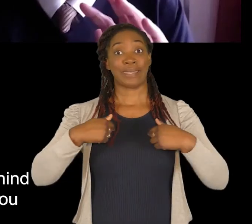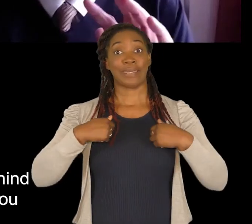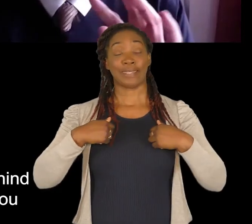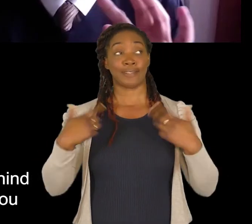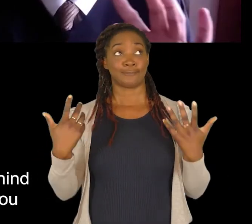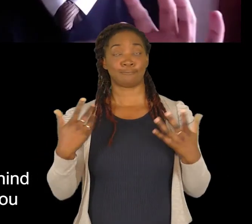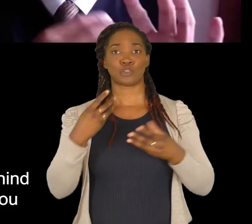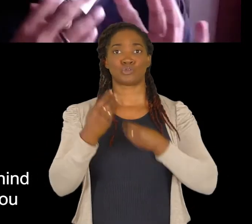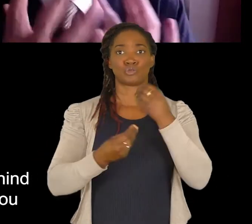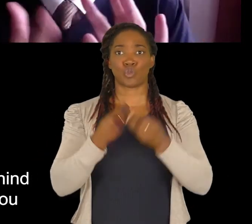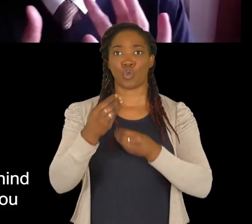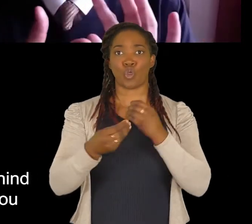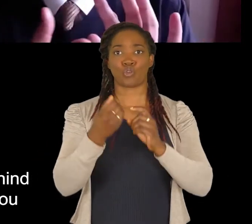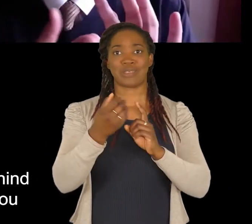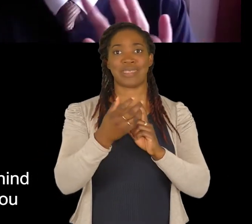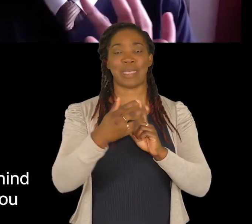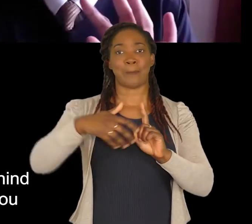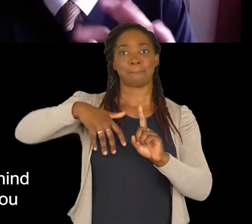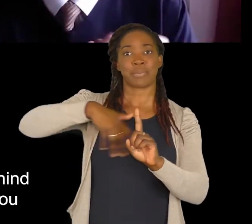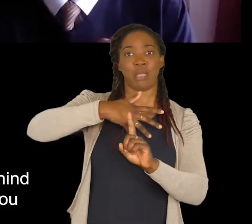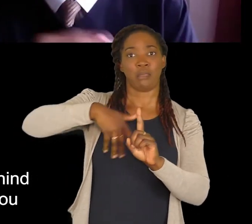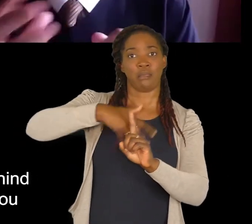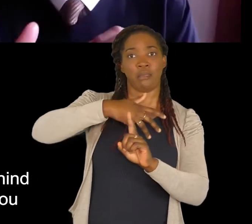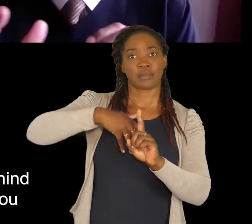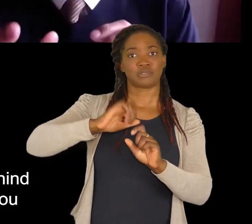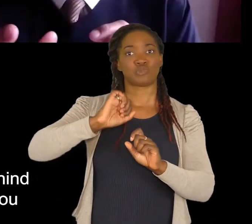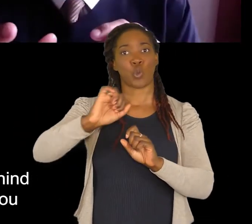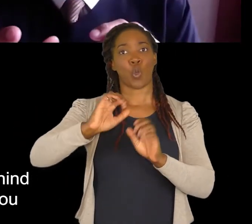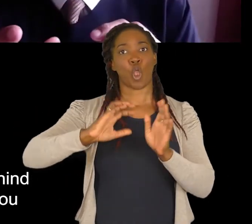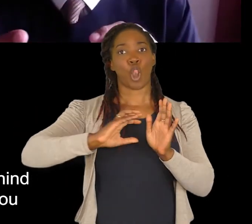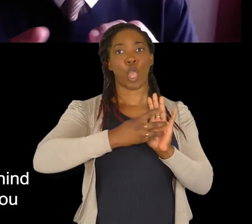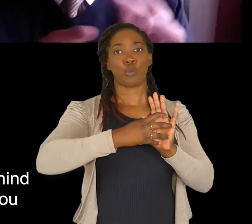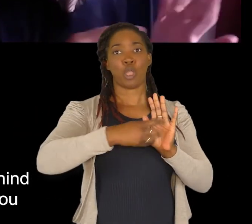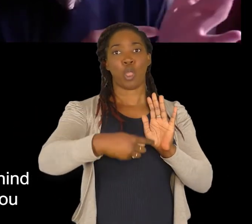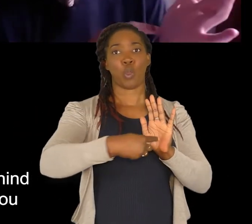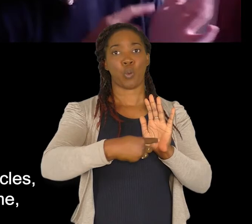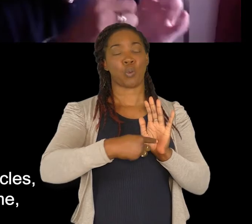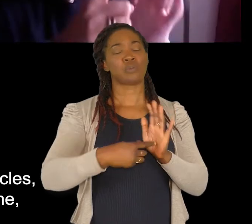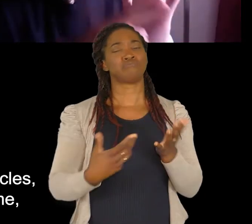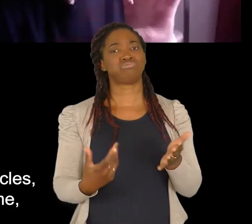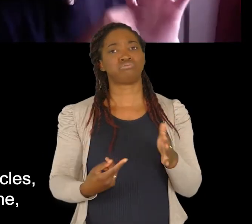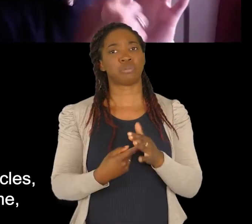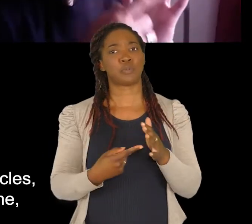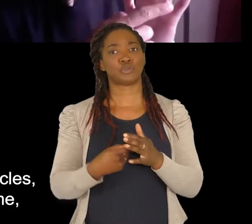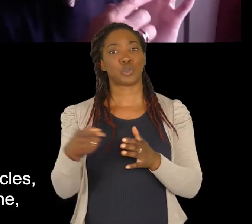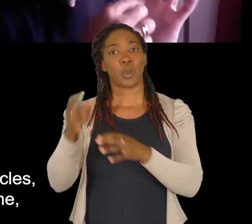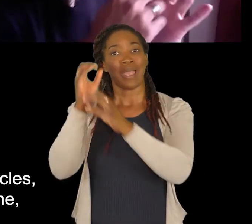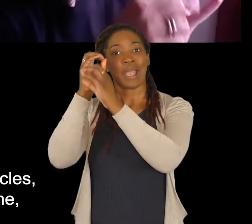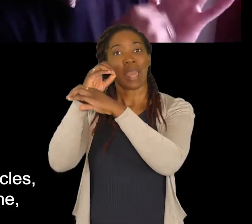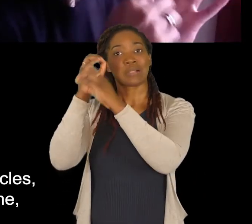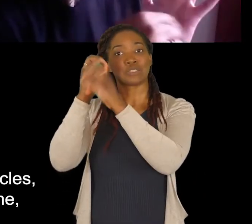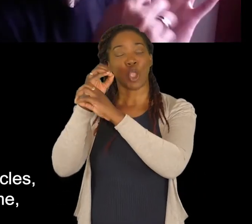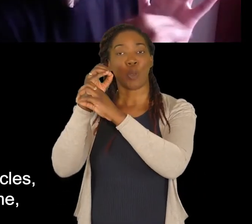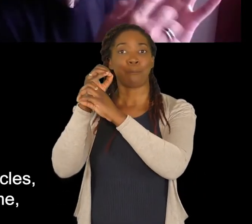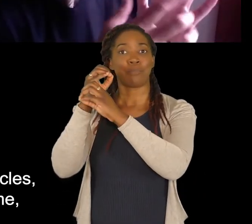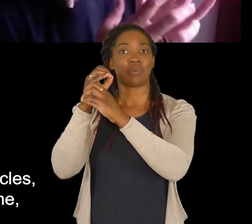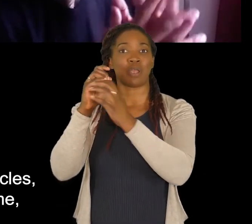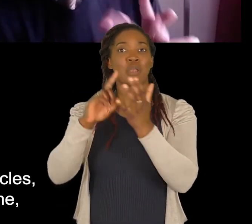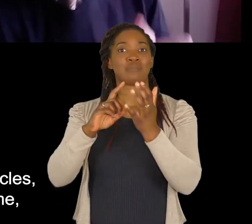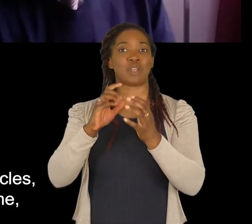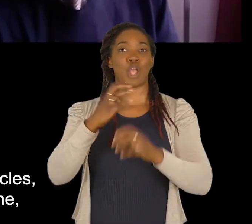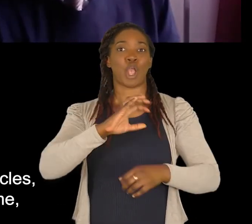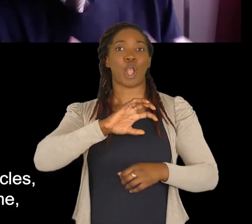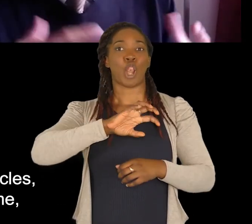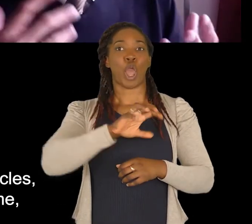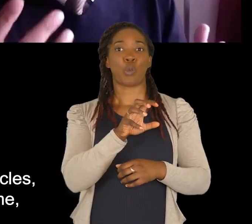a story behind your logo is really important as well. So, you know the Kaleidoscope logo with the 4 circles,